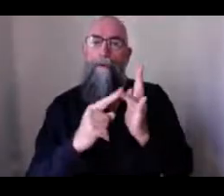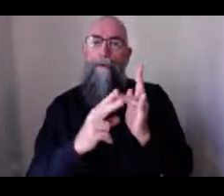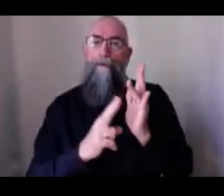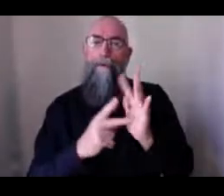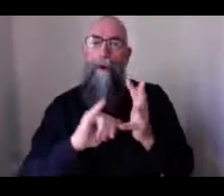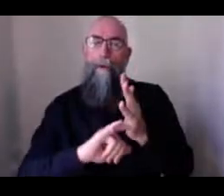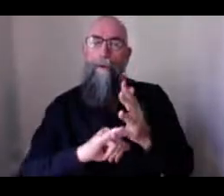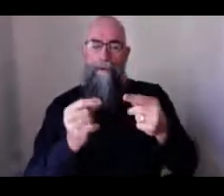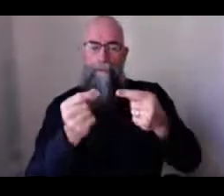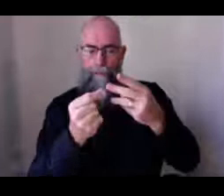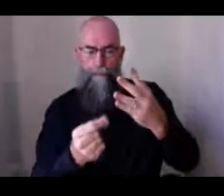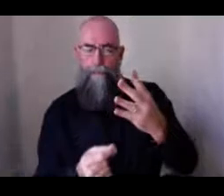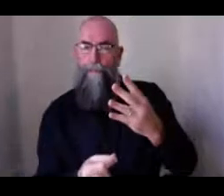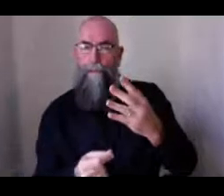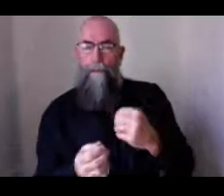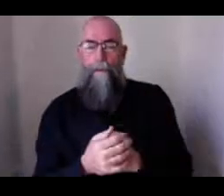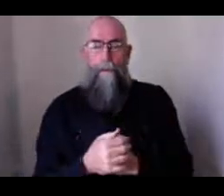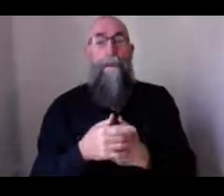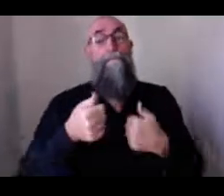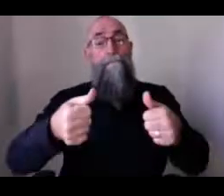Next slide, please.